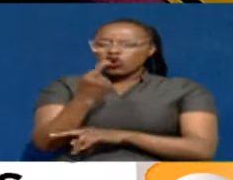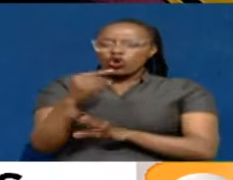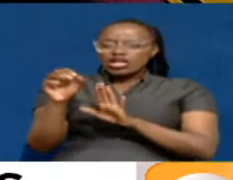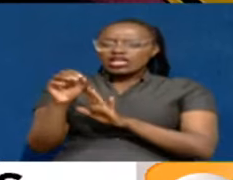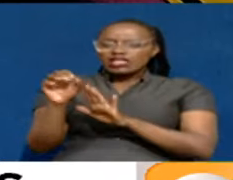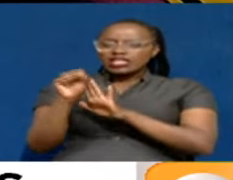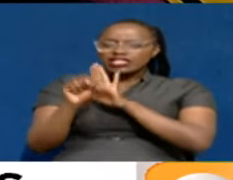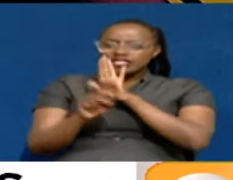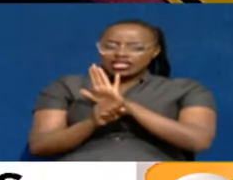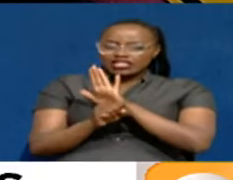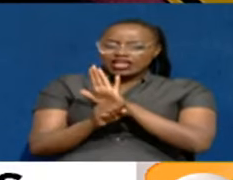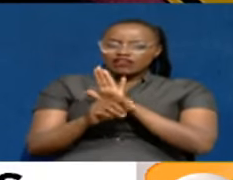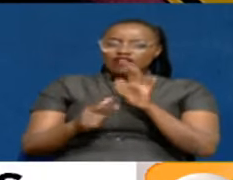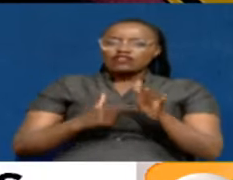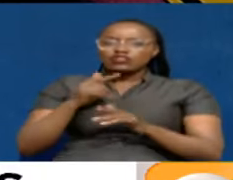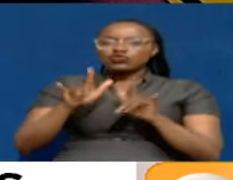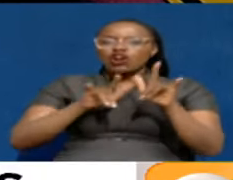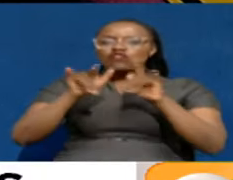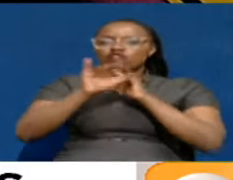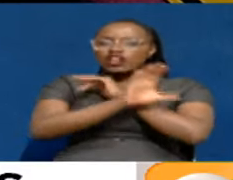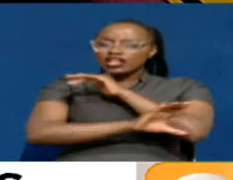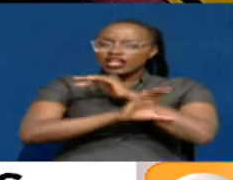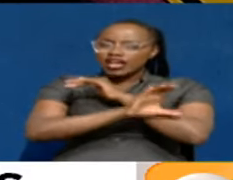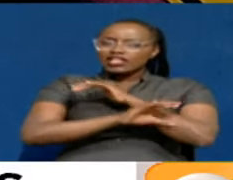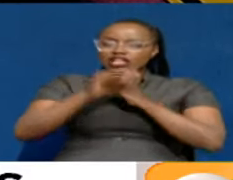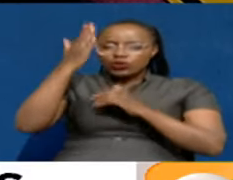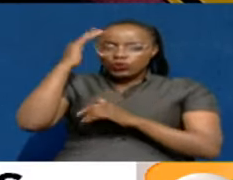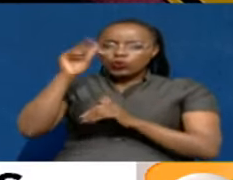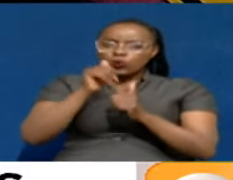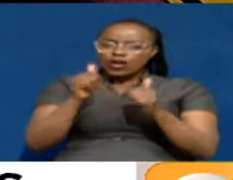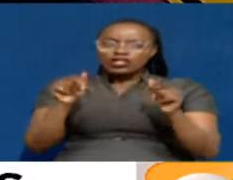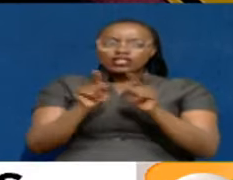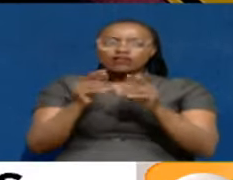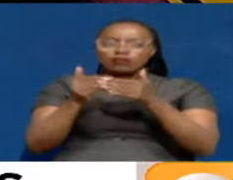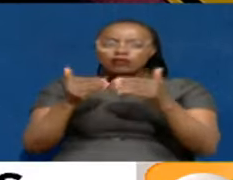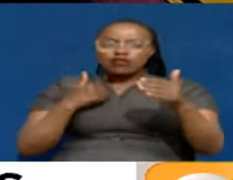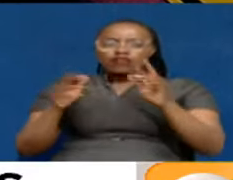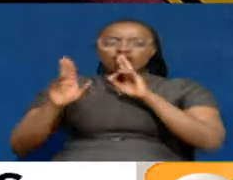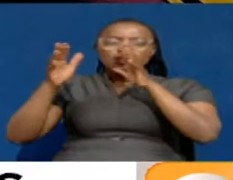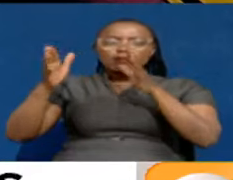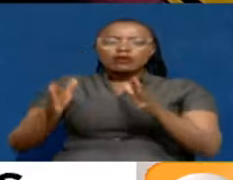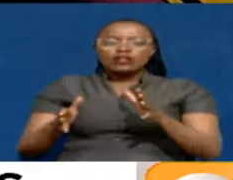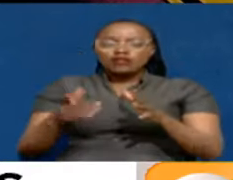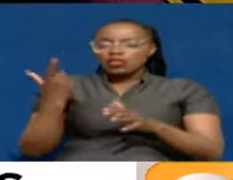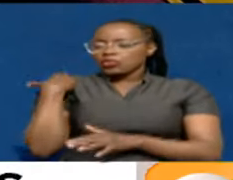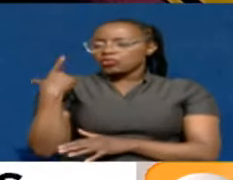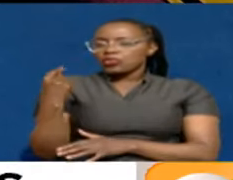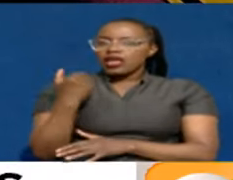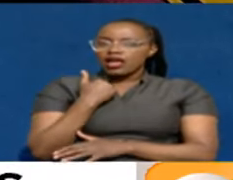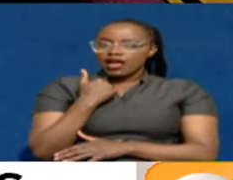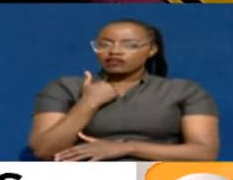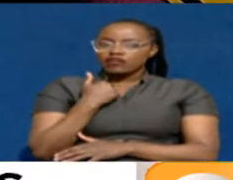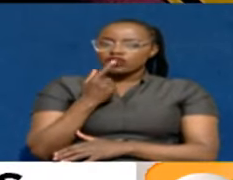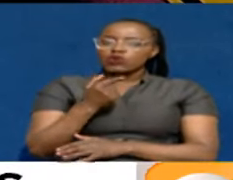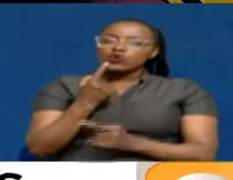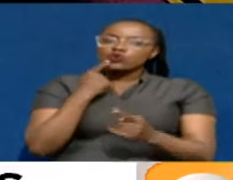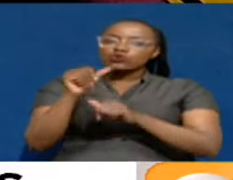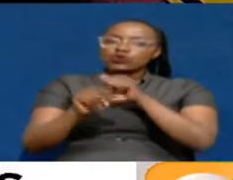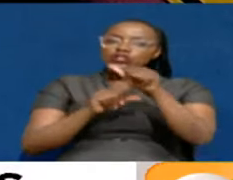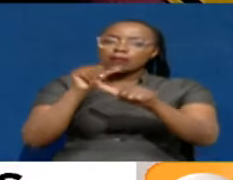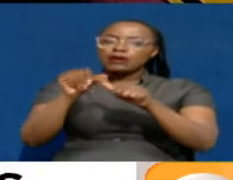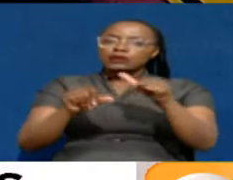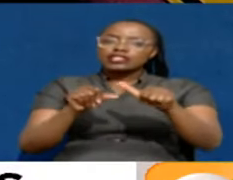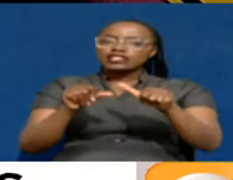visits to a foreign country. And you know very well, there was a reporter just the other day who spoke